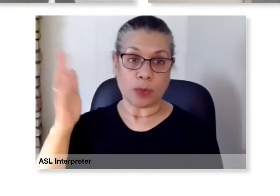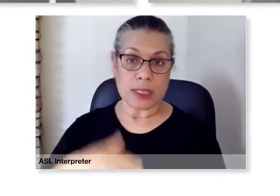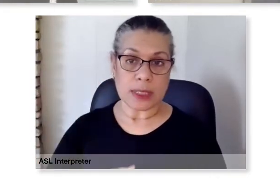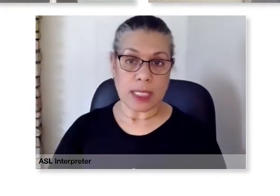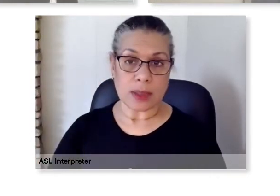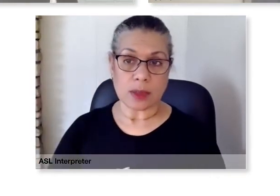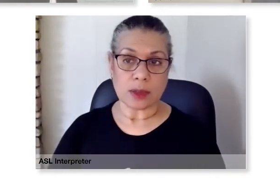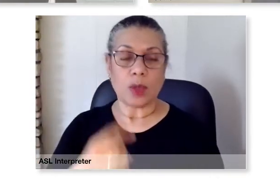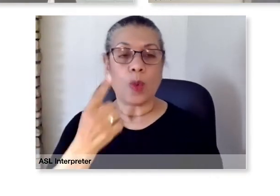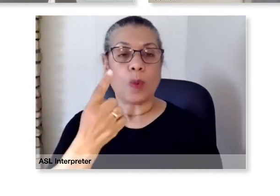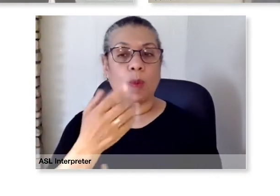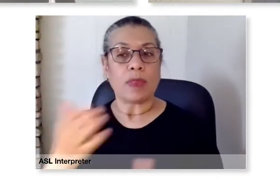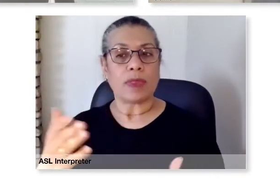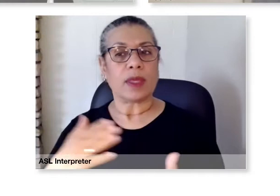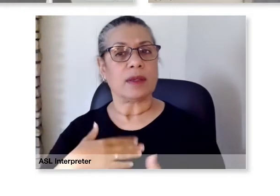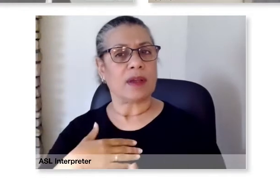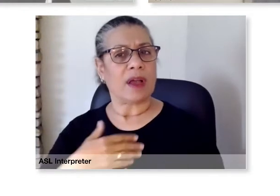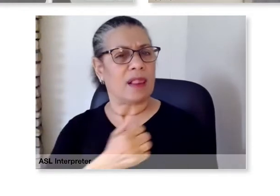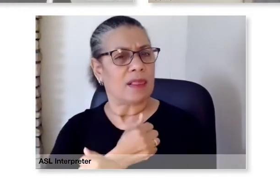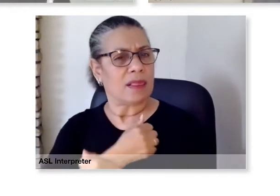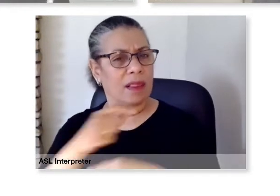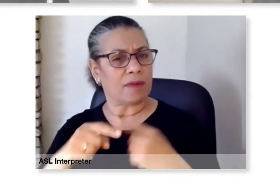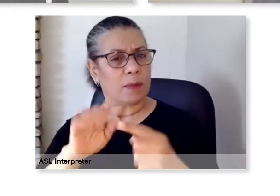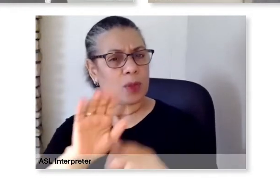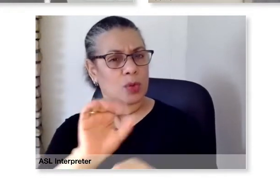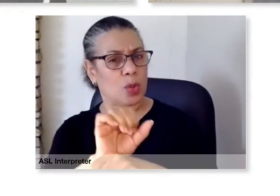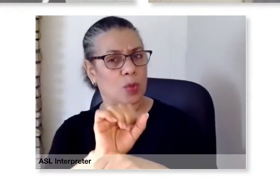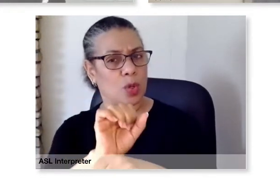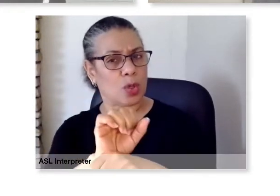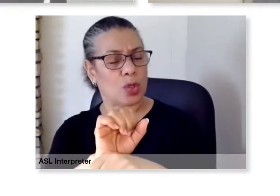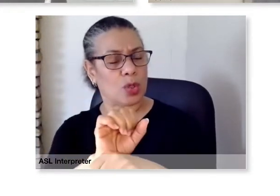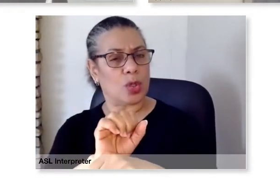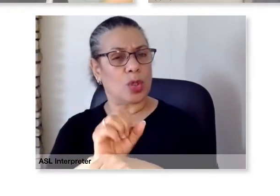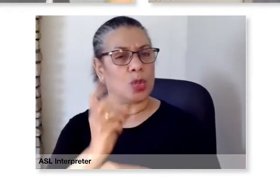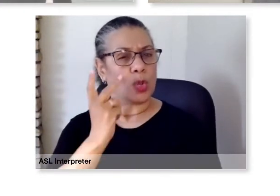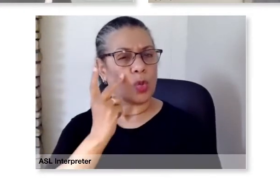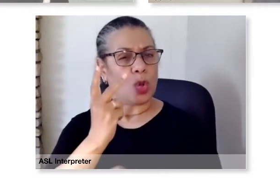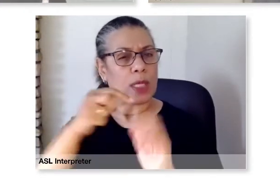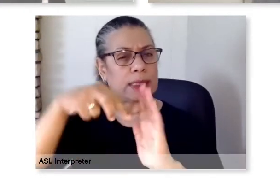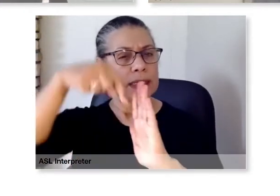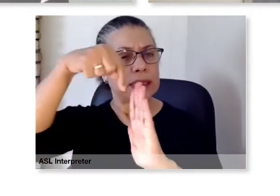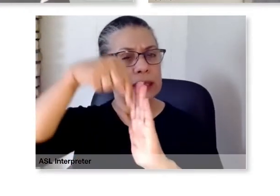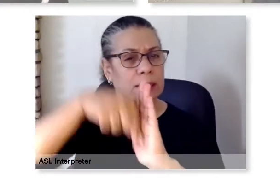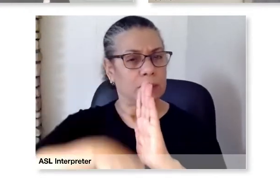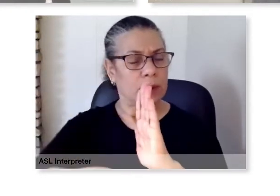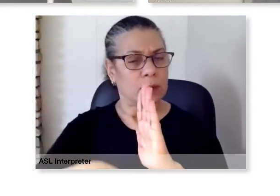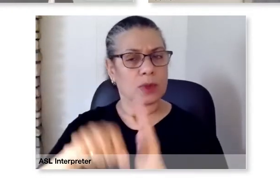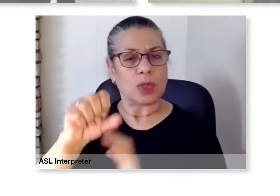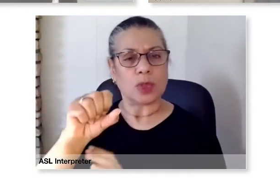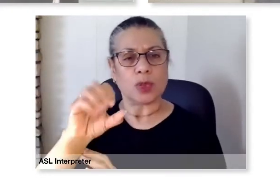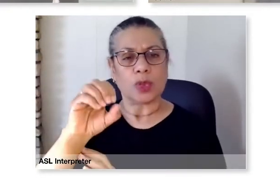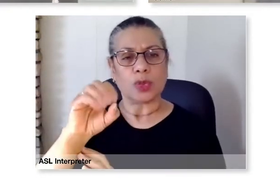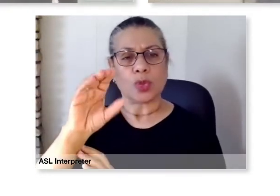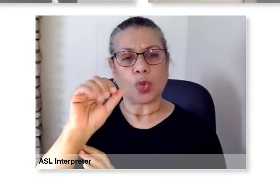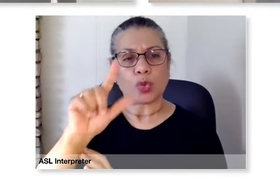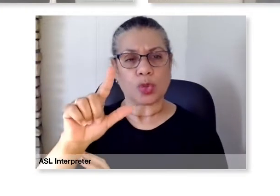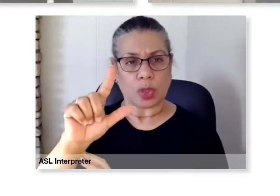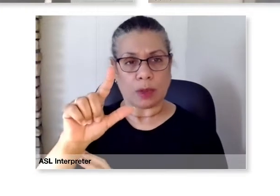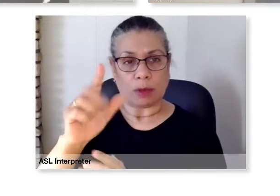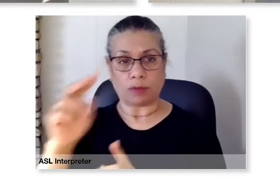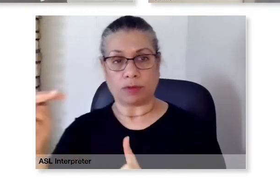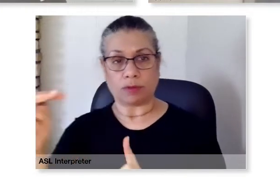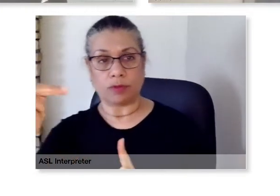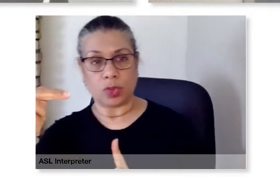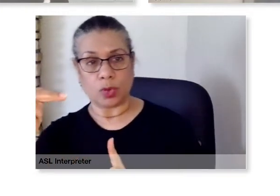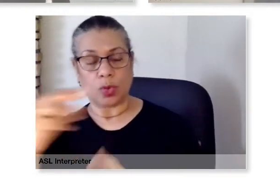I love about your work is that you're looking deeply at the social side, as well as